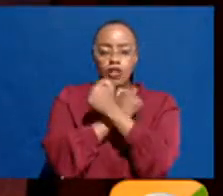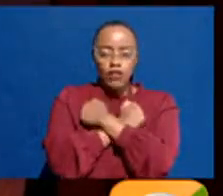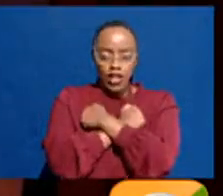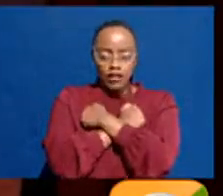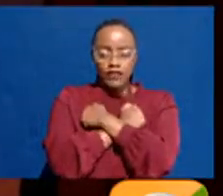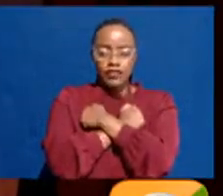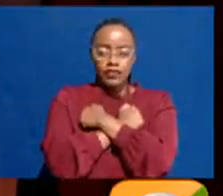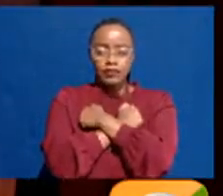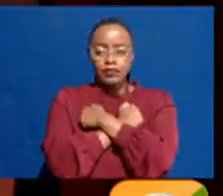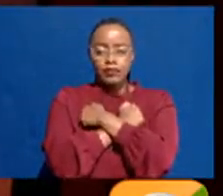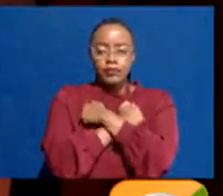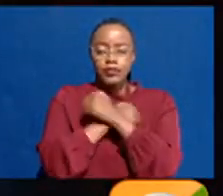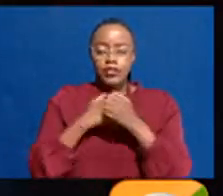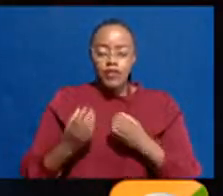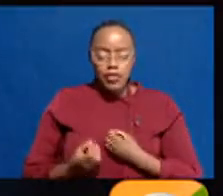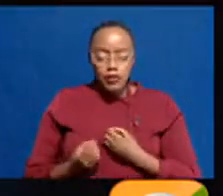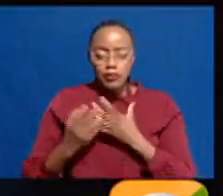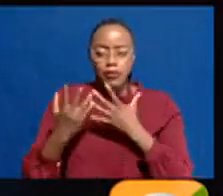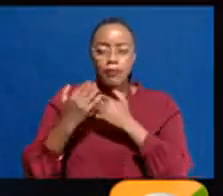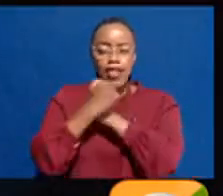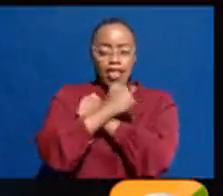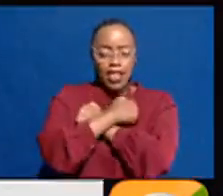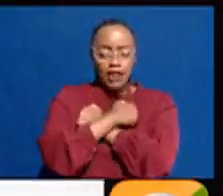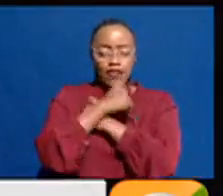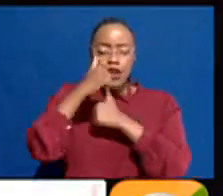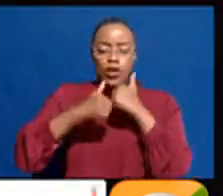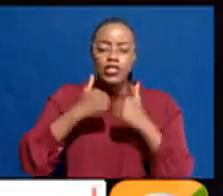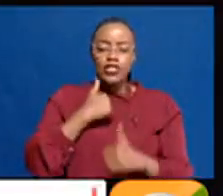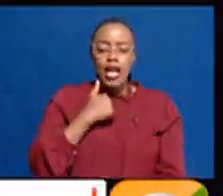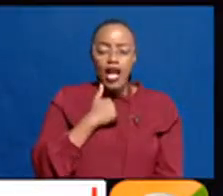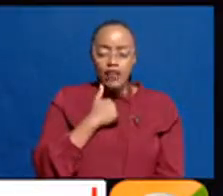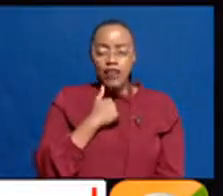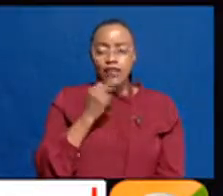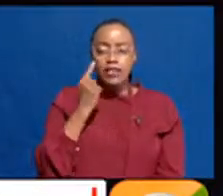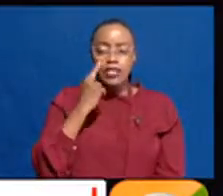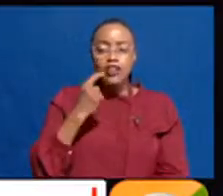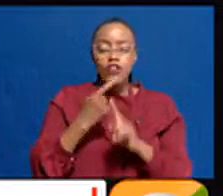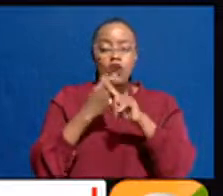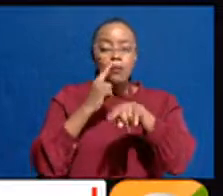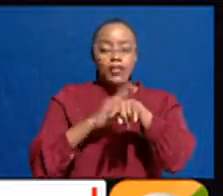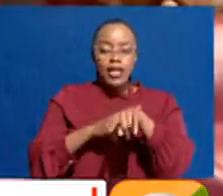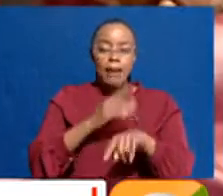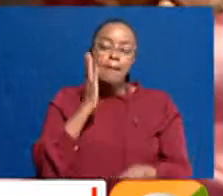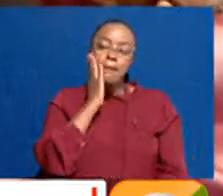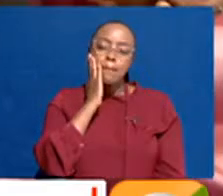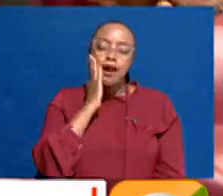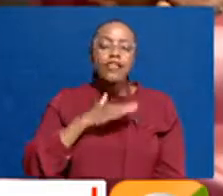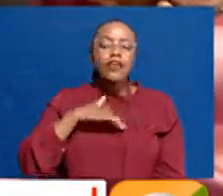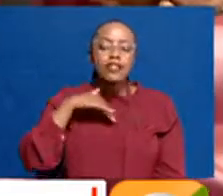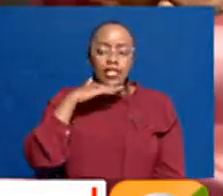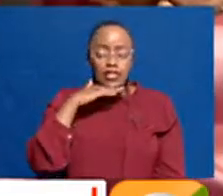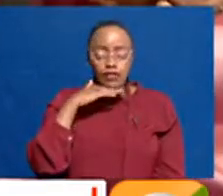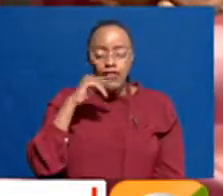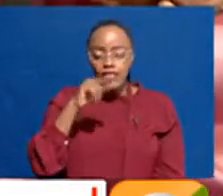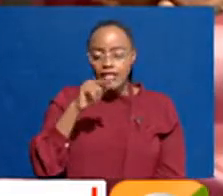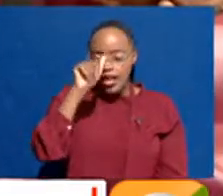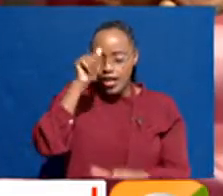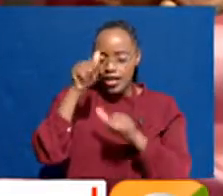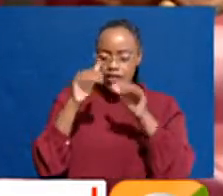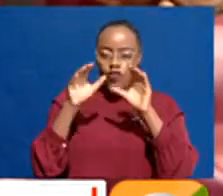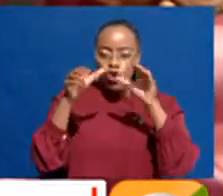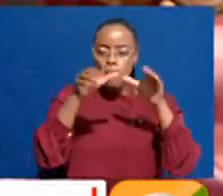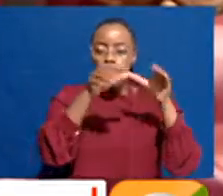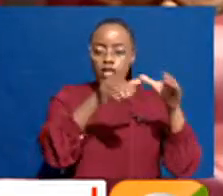just moved by the outpouring of love that I have received since my mother's passing, created communities for